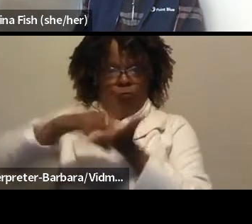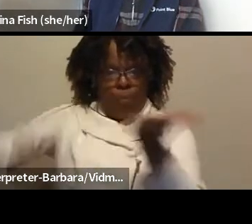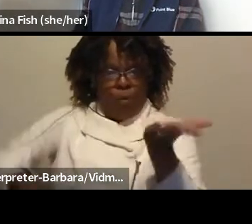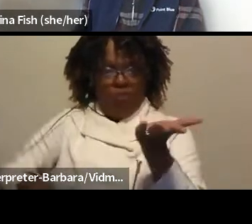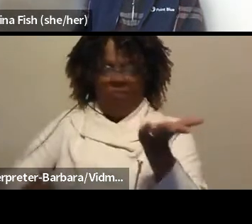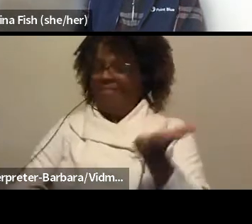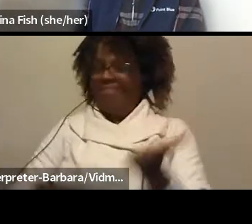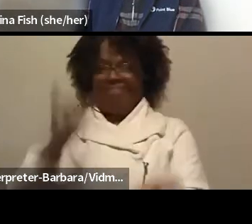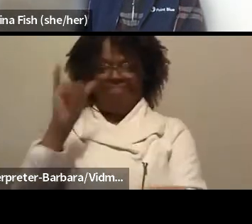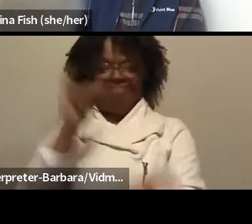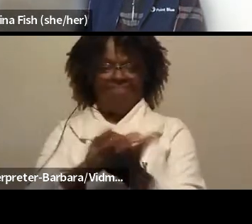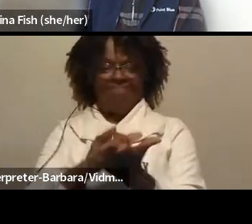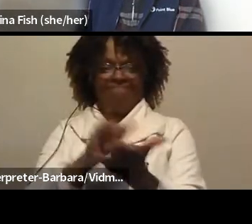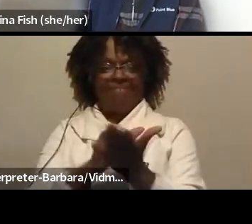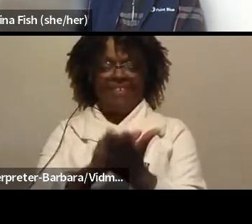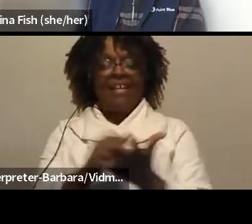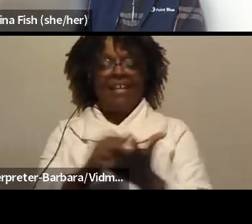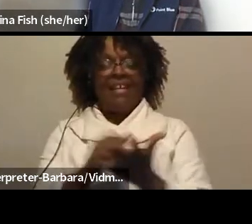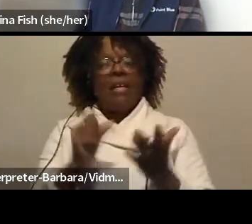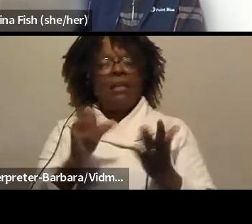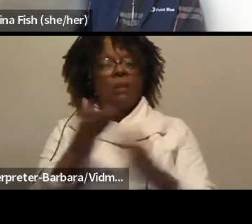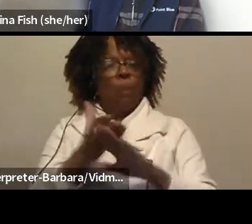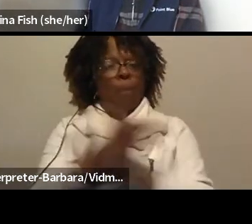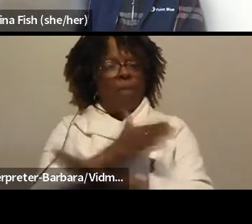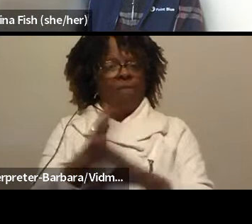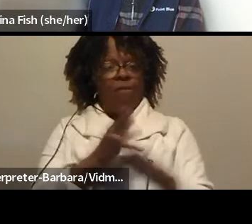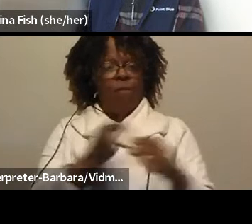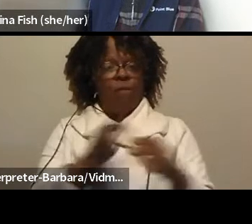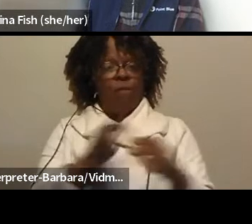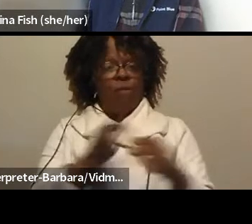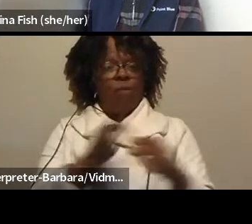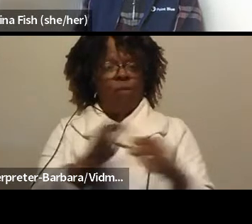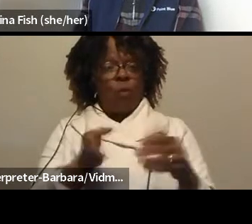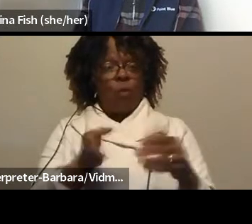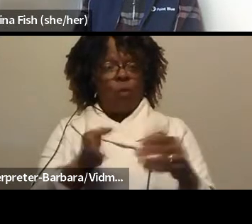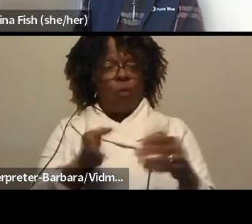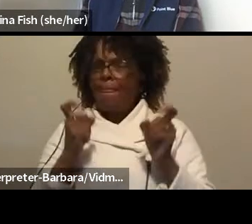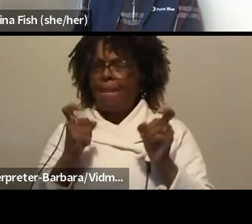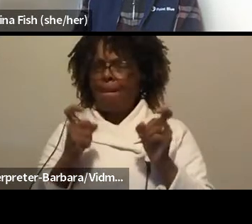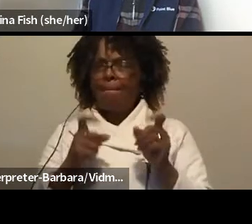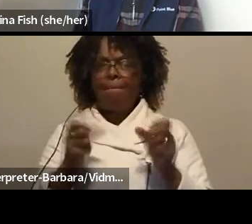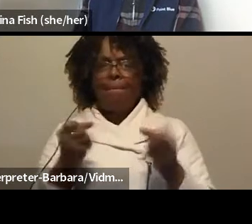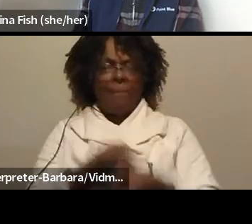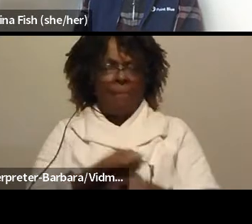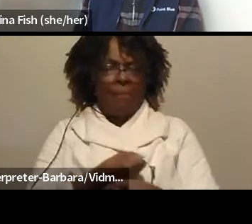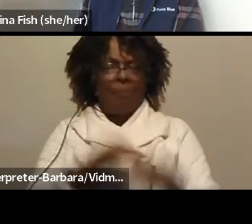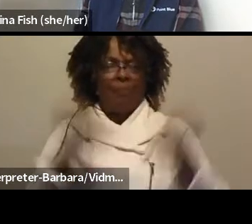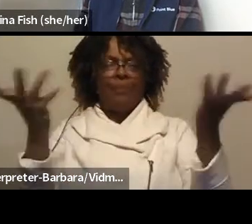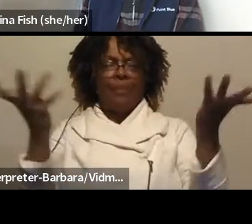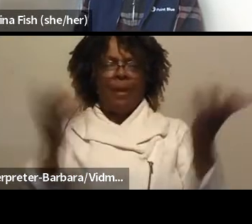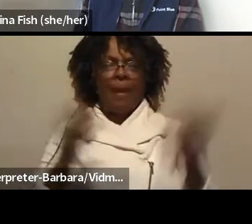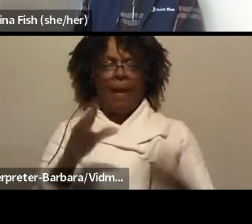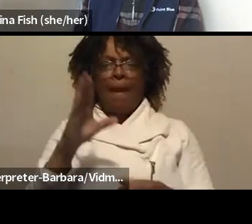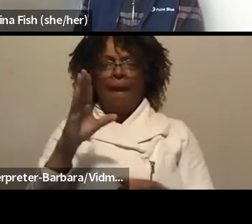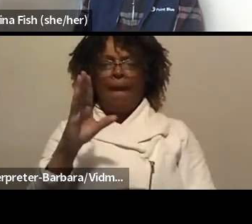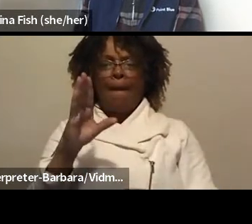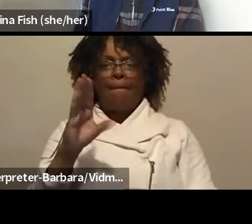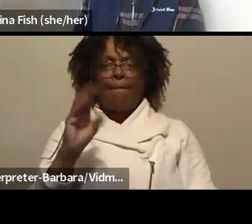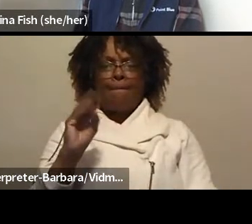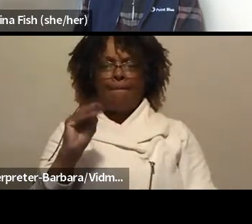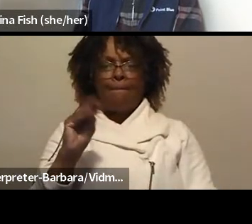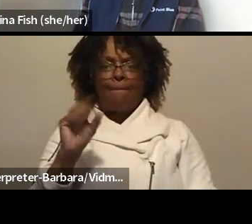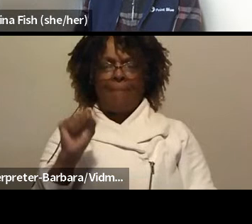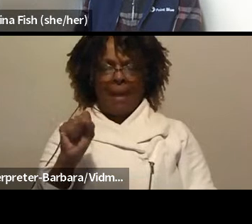Before we end though, we do want to just quickly, we're giving away a BIMS membership today,